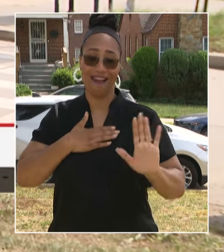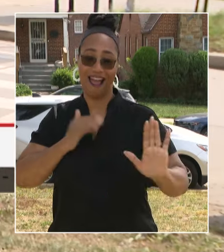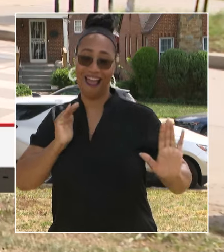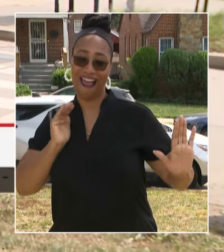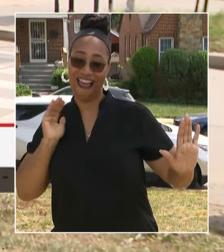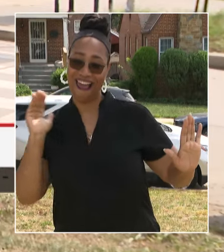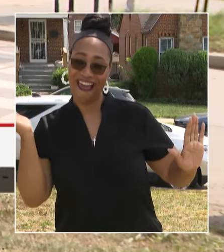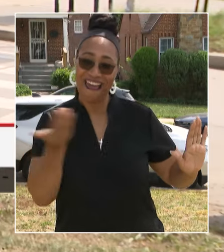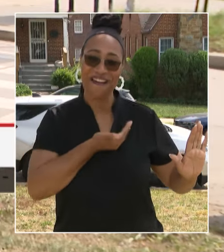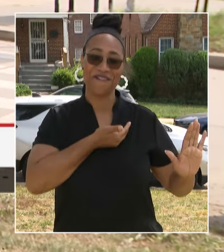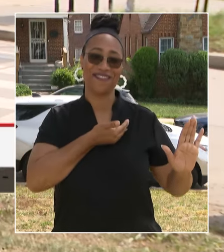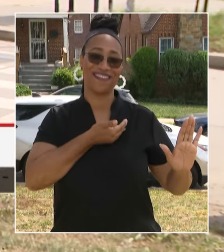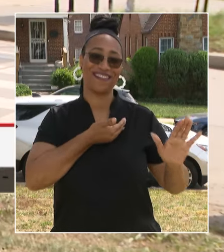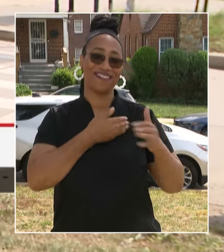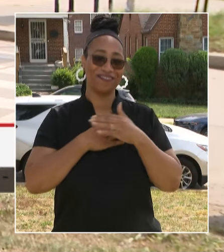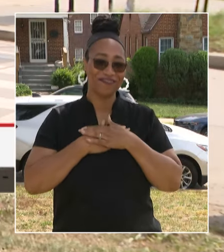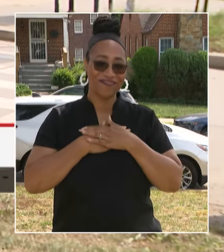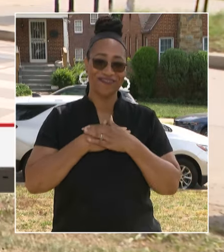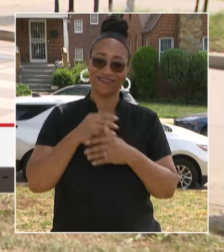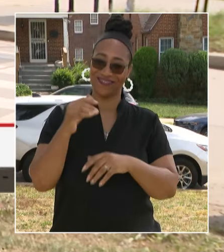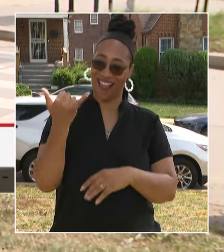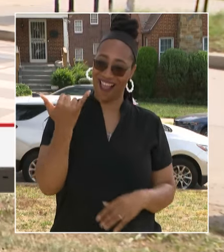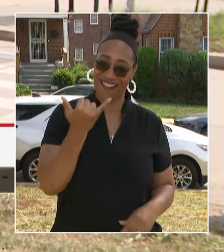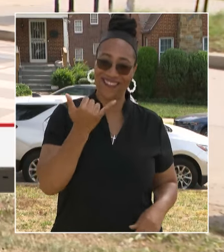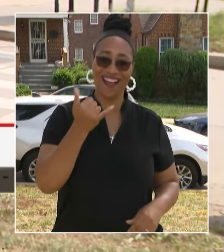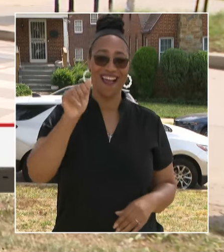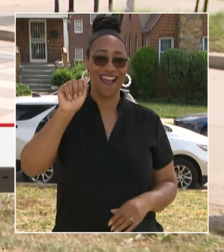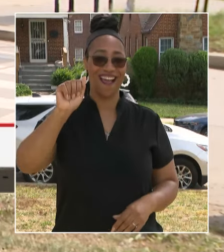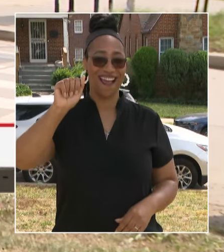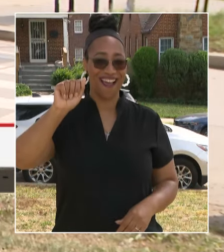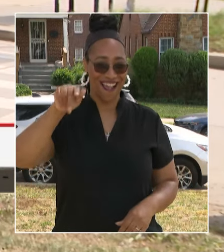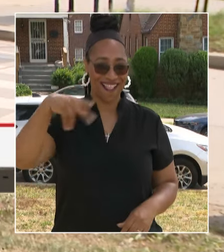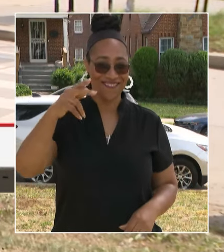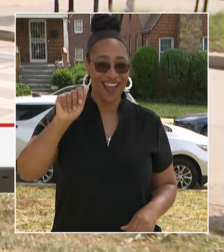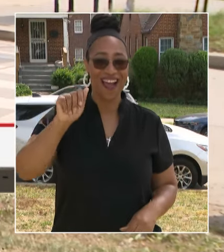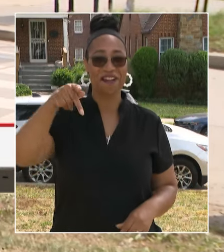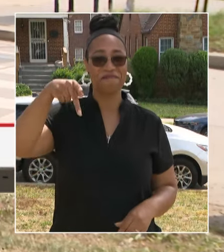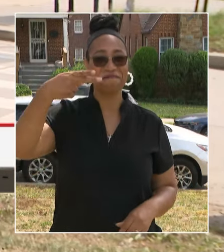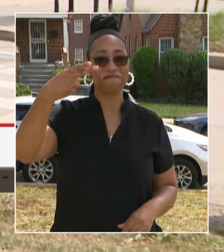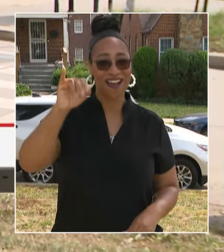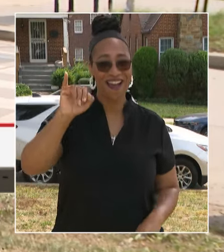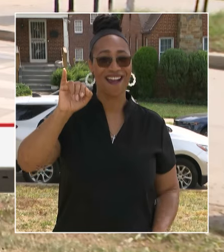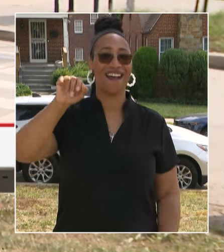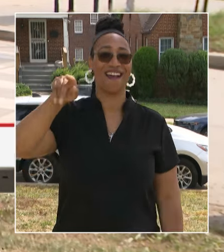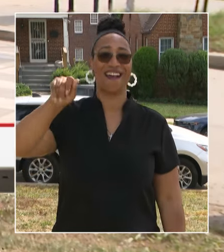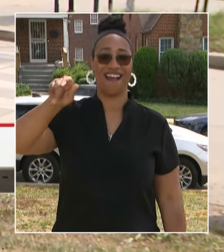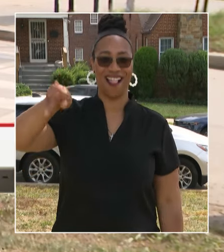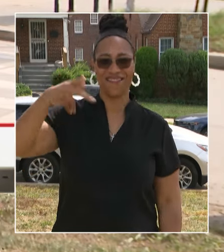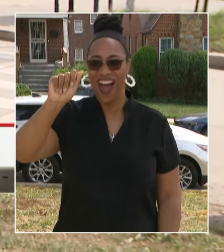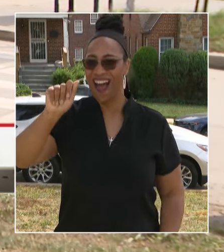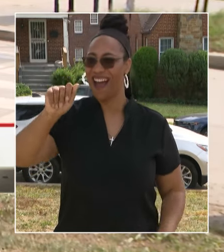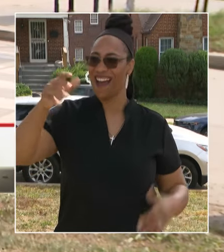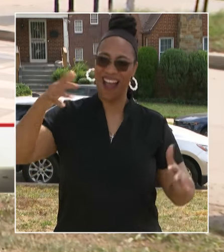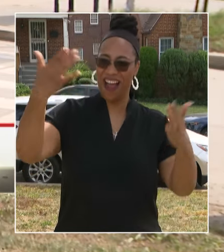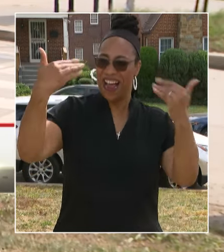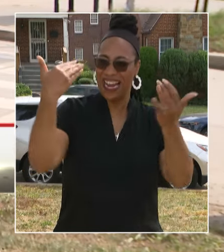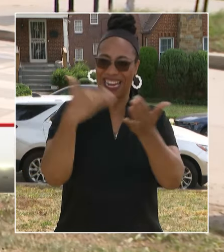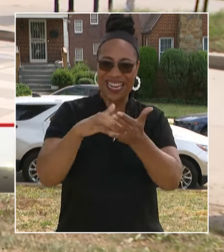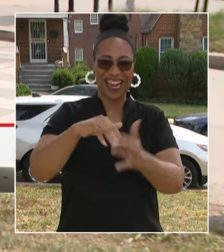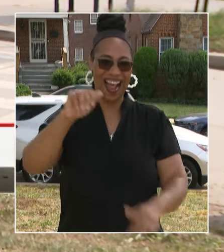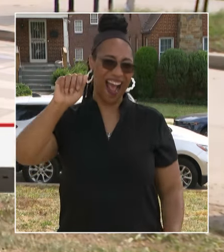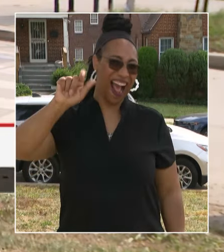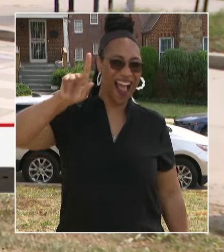Fraternity Incorporated. Alpha Phi Alpha Fraternity Incorporated. And our motto is manly deeds,